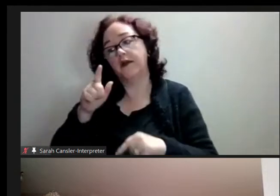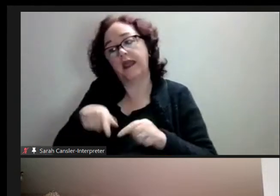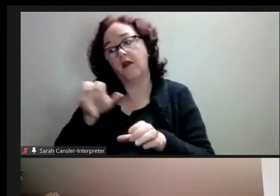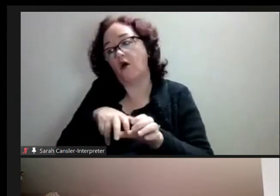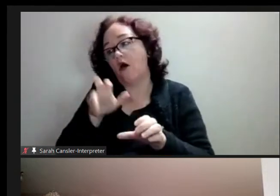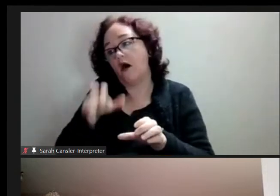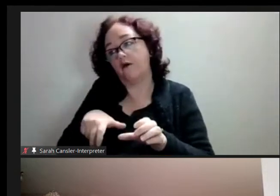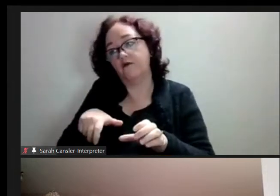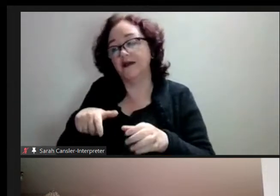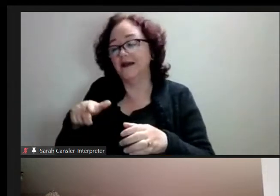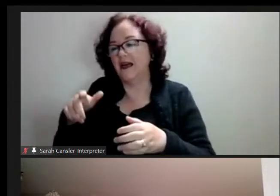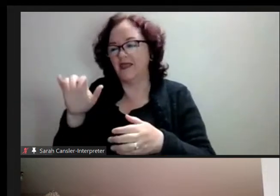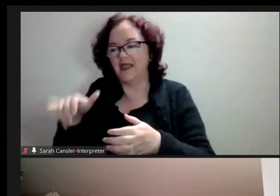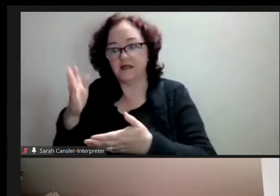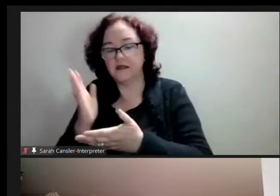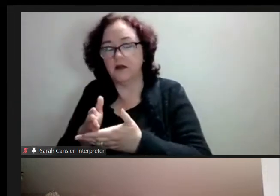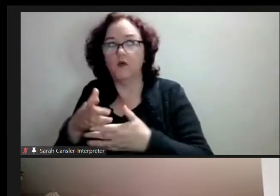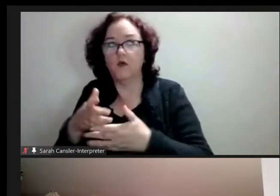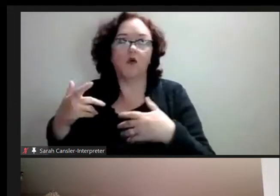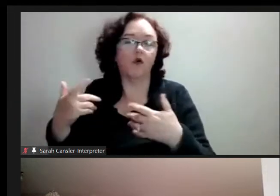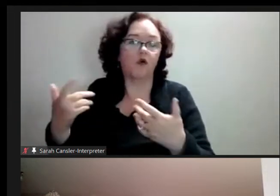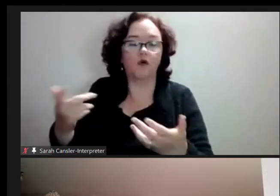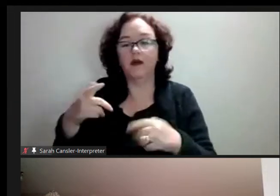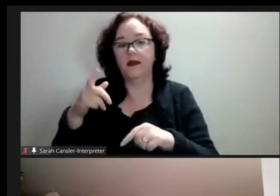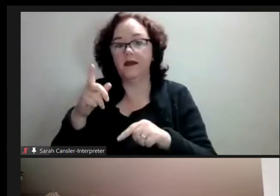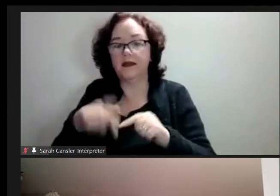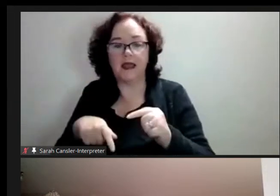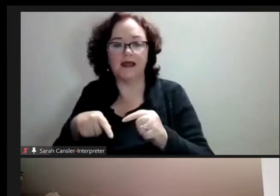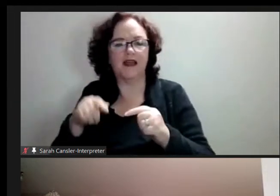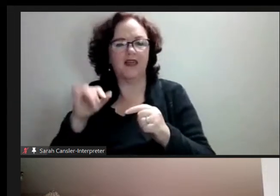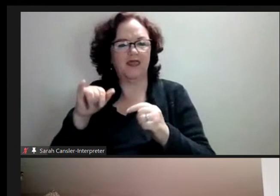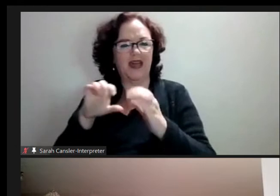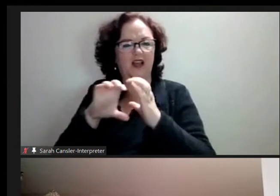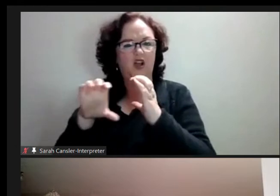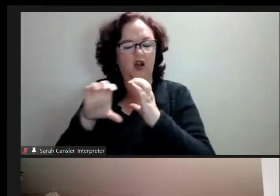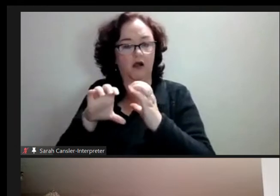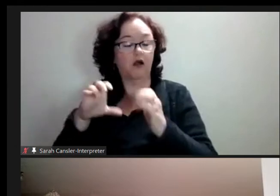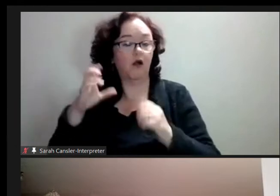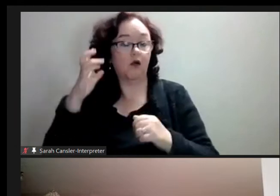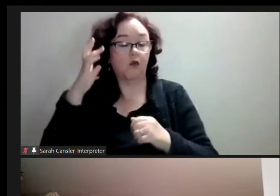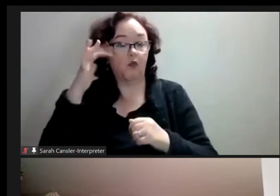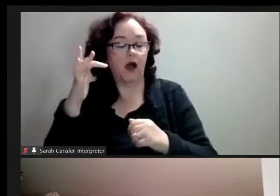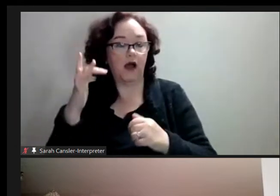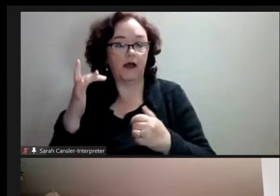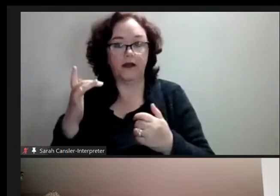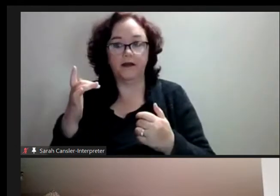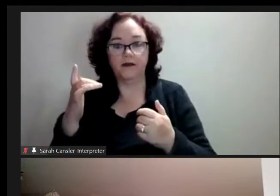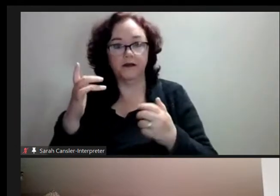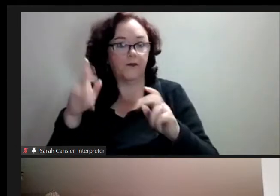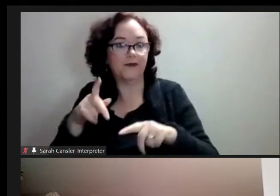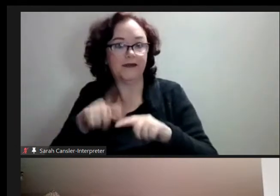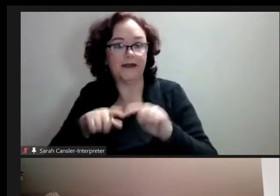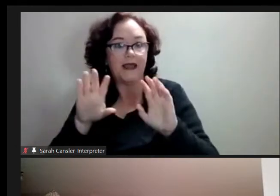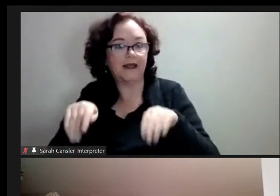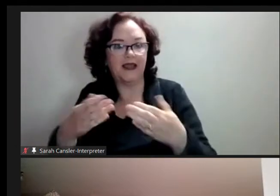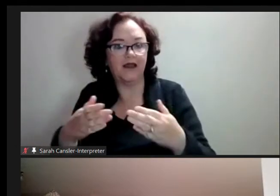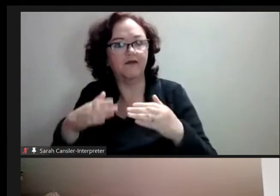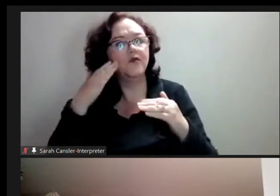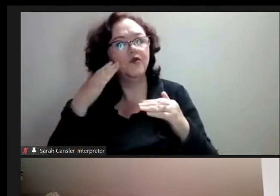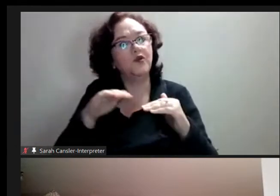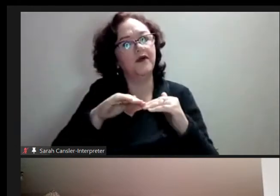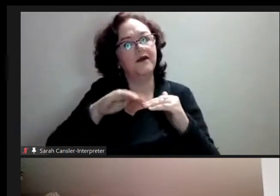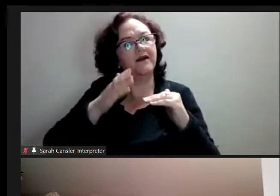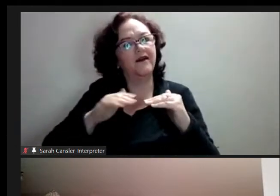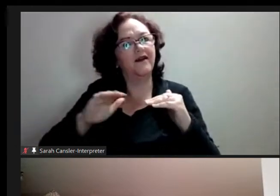because, the person that is attending the station cannot get to you with the gap filler in time? Is there anything that we can do to recognize